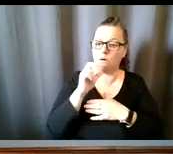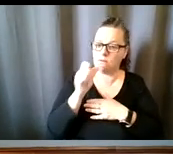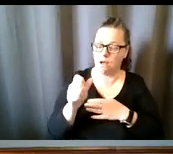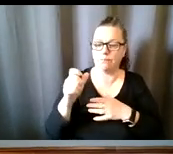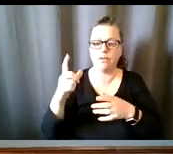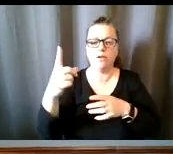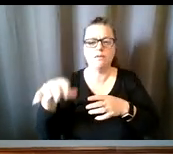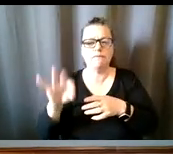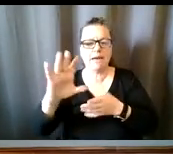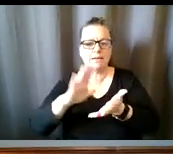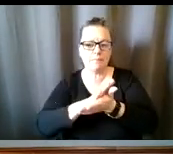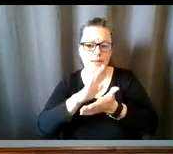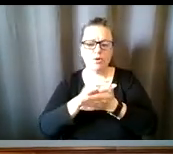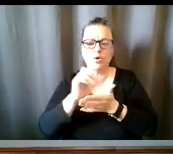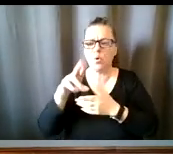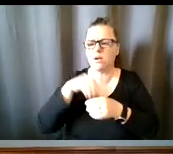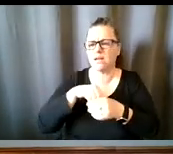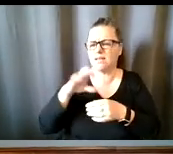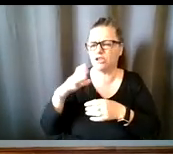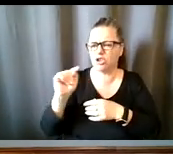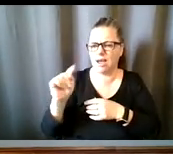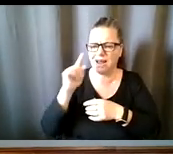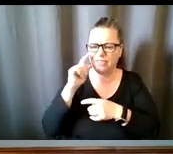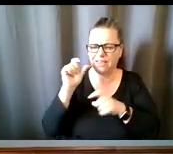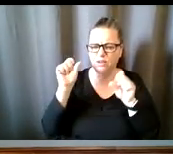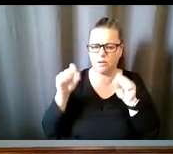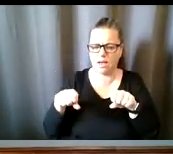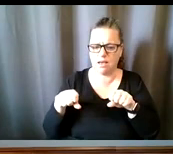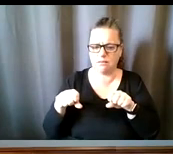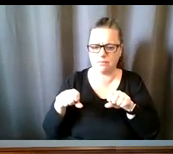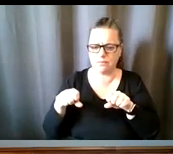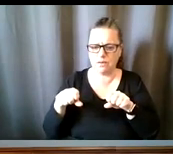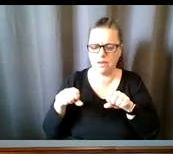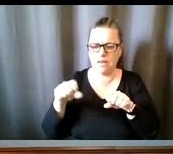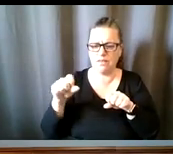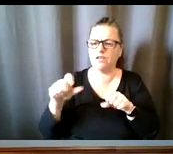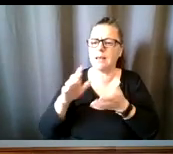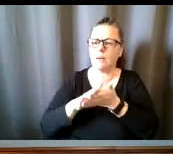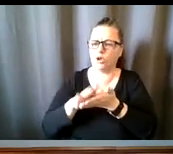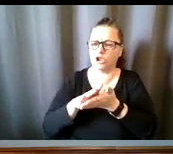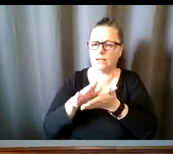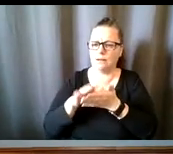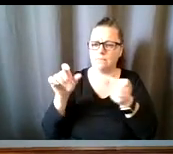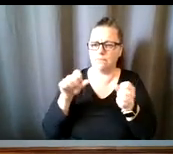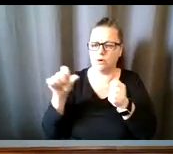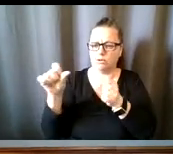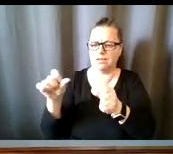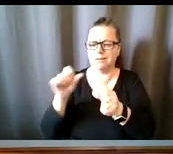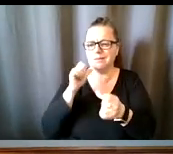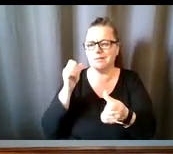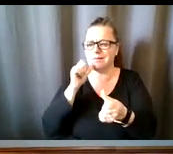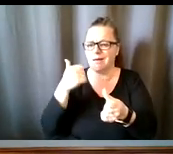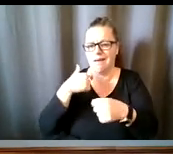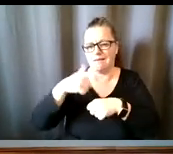or you can go into the chat. And I think they're posting, I've got a worksheet. Now this worksheet, you're probably not going to have time to print it